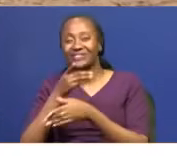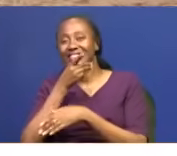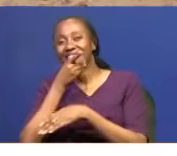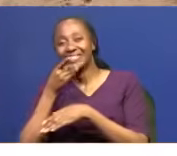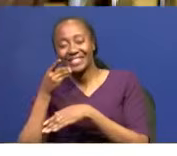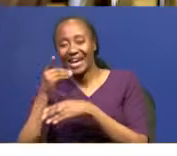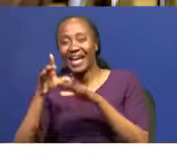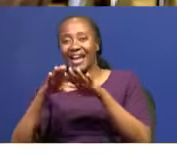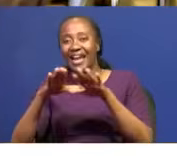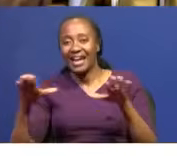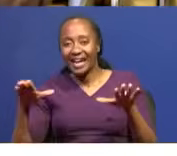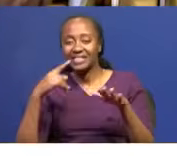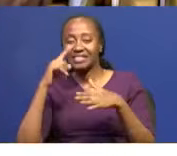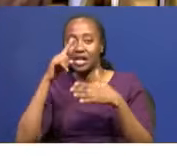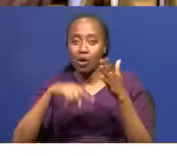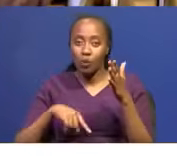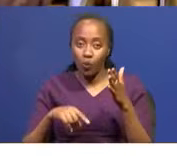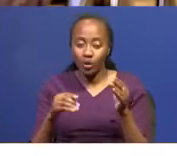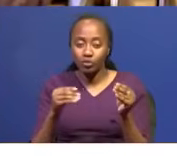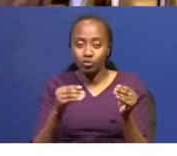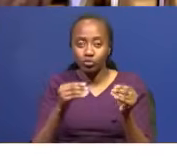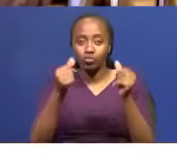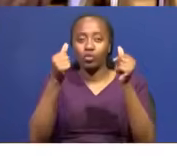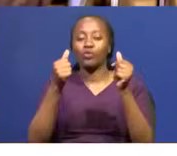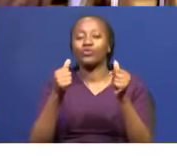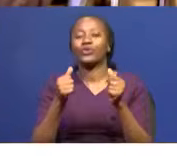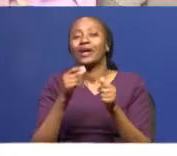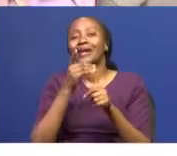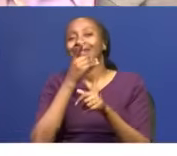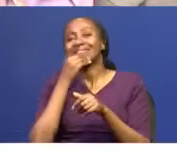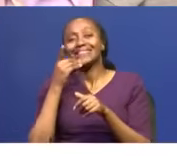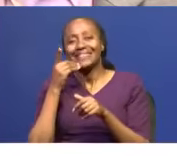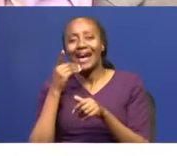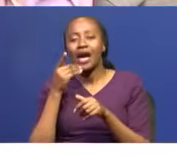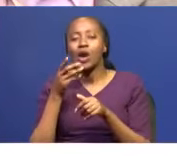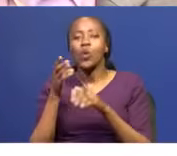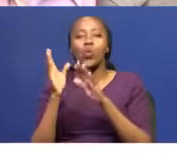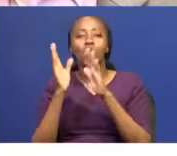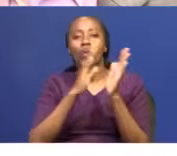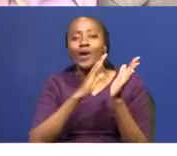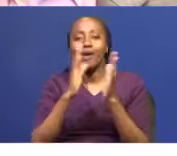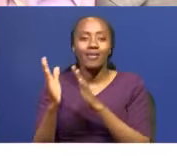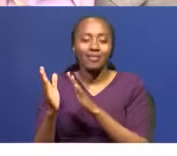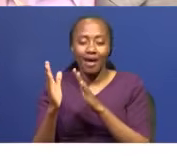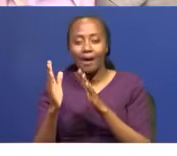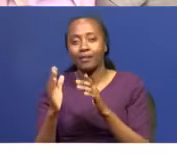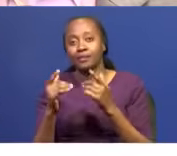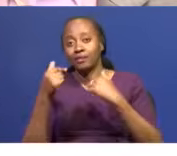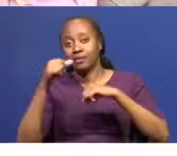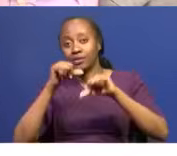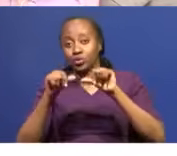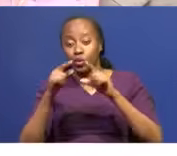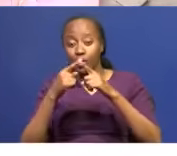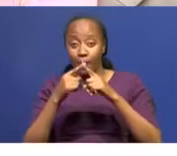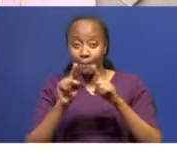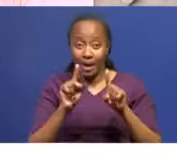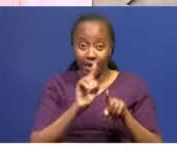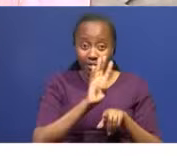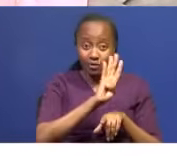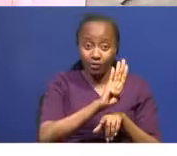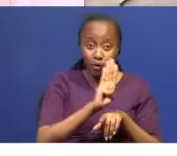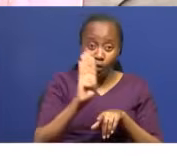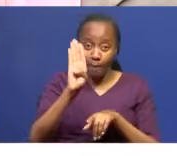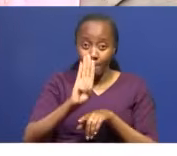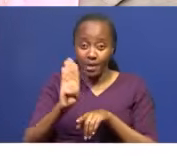to seek financing for mitigating the adverse effect of dry weather patterns. More than 4 billion shillings will be